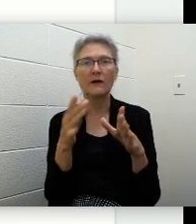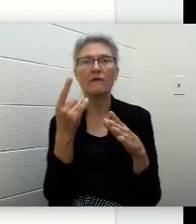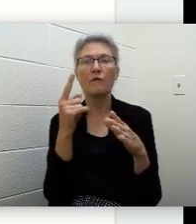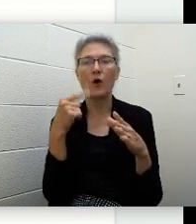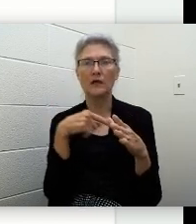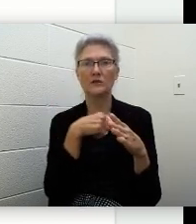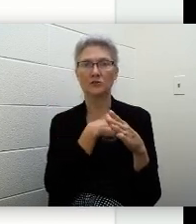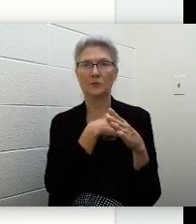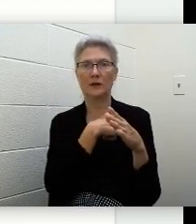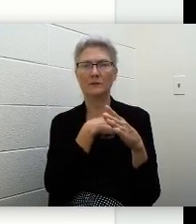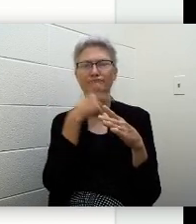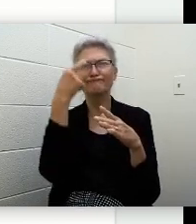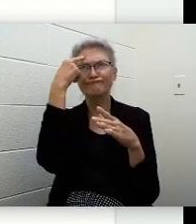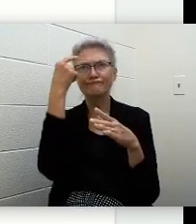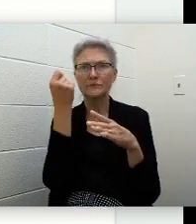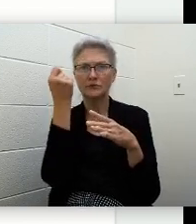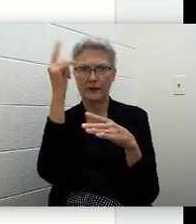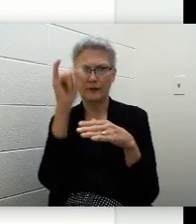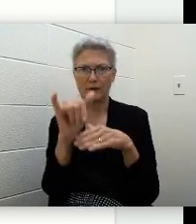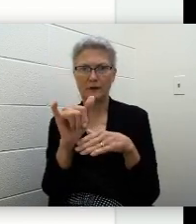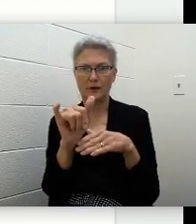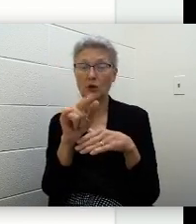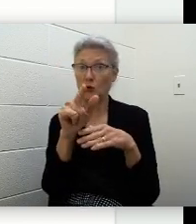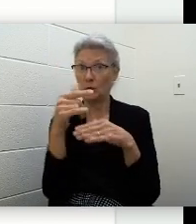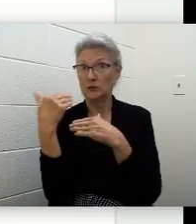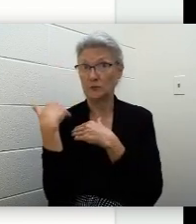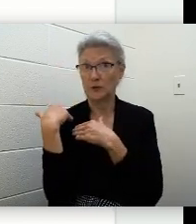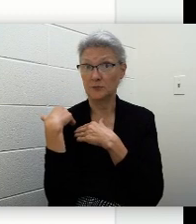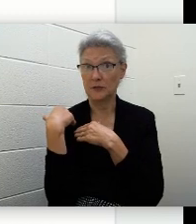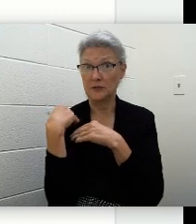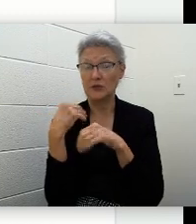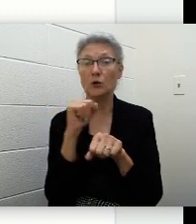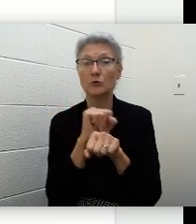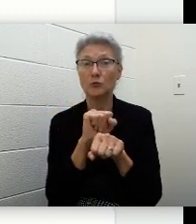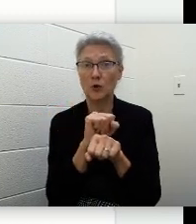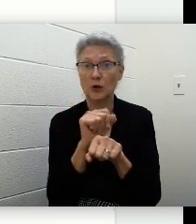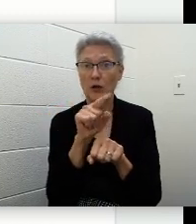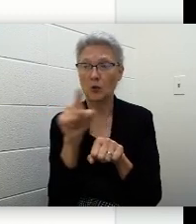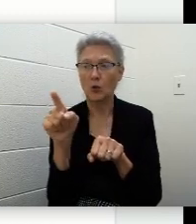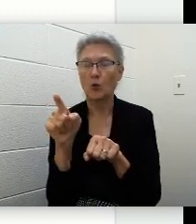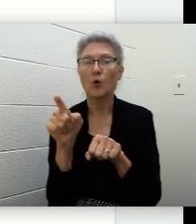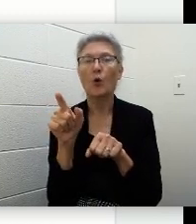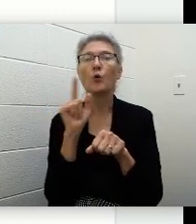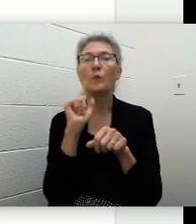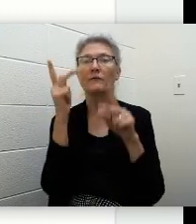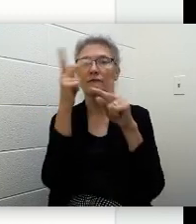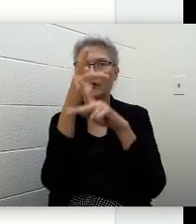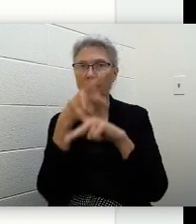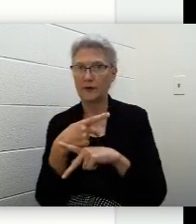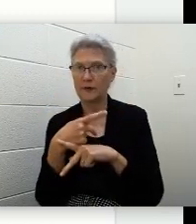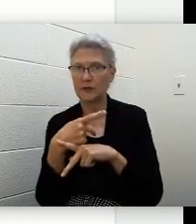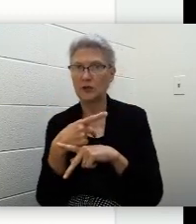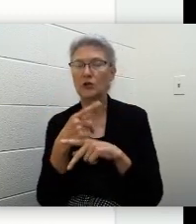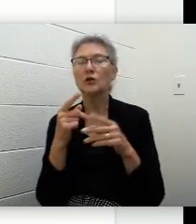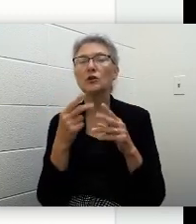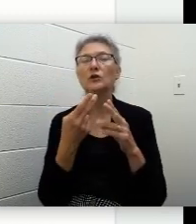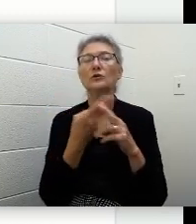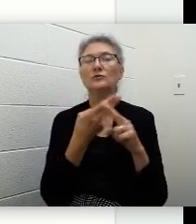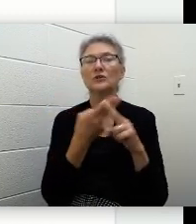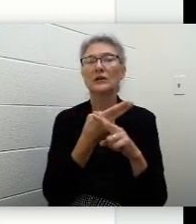be able to wrap your mind around this. Friends, you have a job and it's off to the side, and you essentially will be solving using the distributive model as